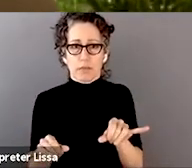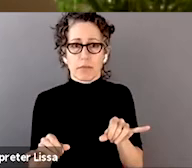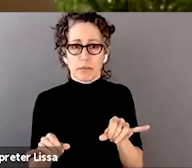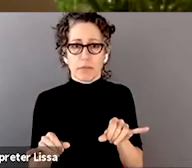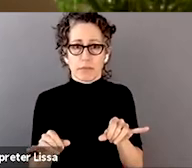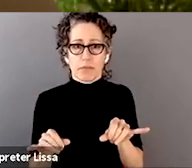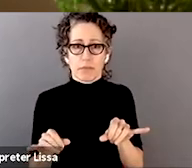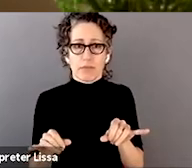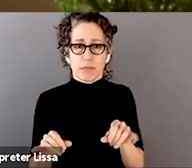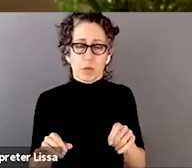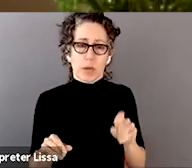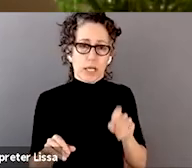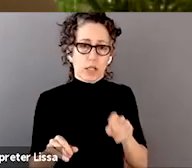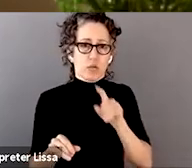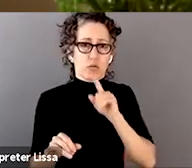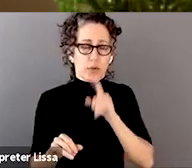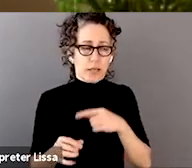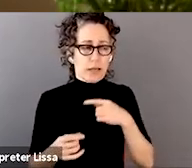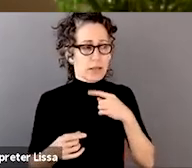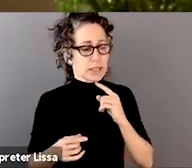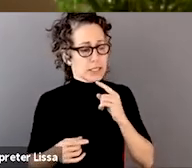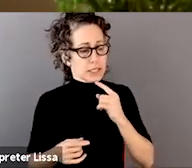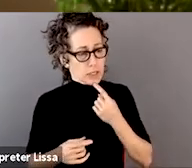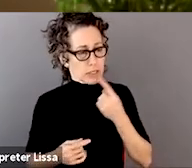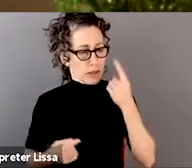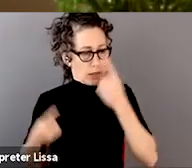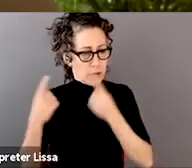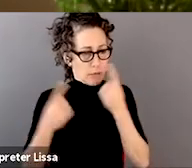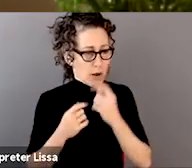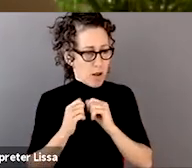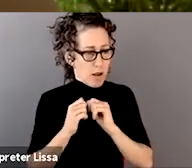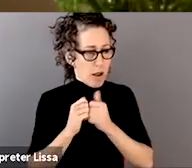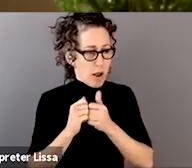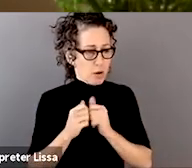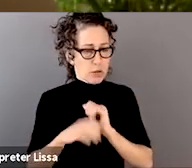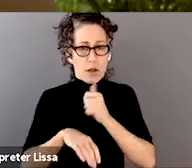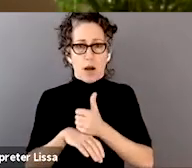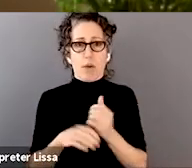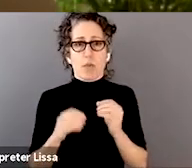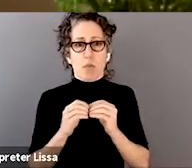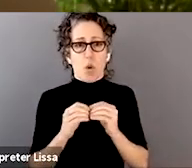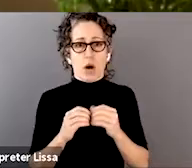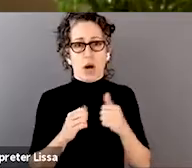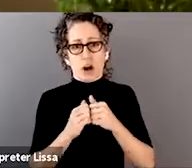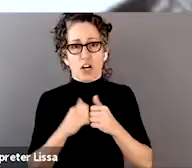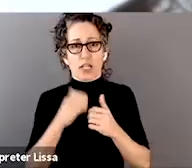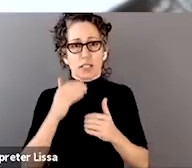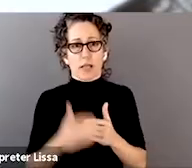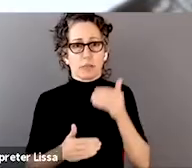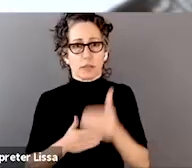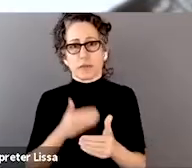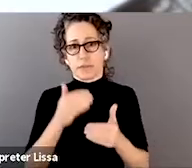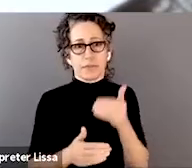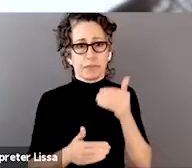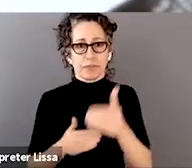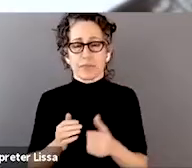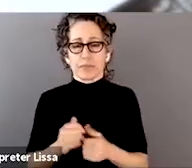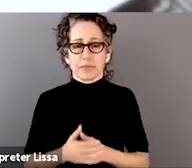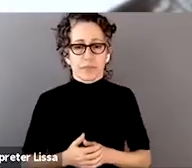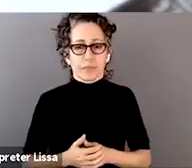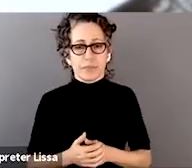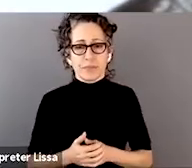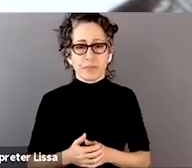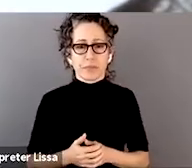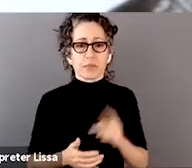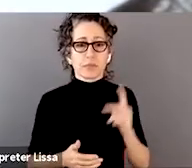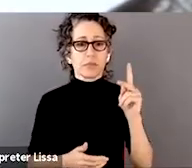like put some serious thought to it and make concrete steps, or take concrete steps to improve that. Great. Thank you. I definitely feel that